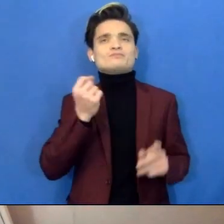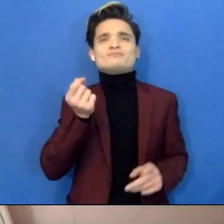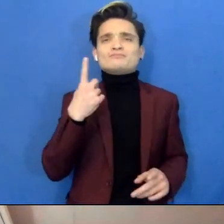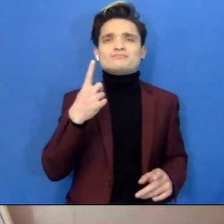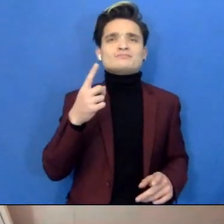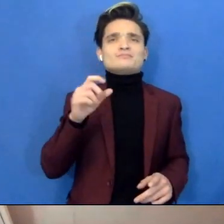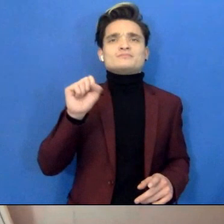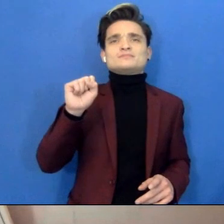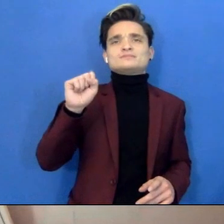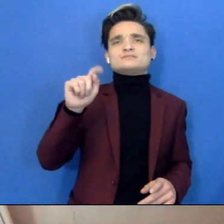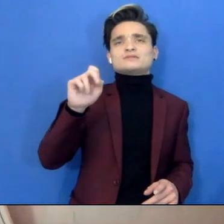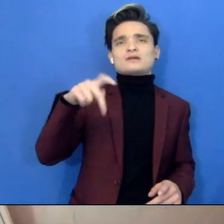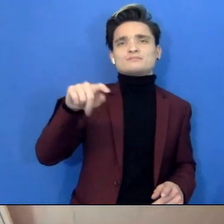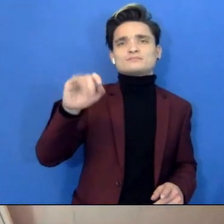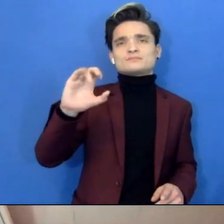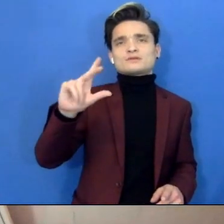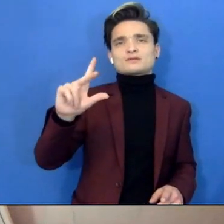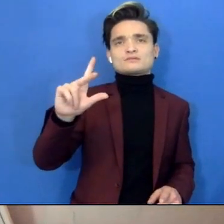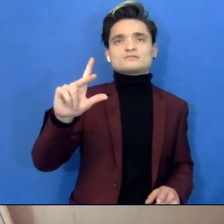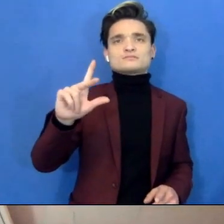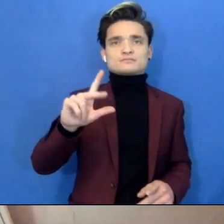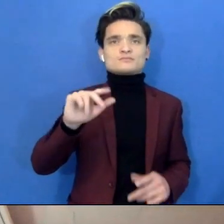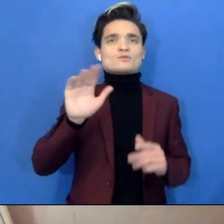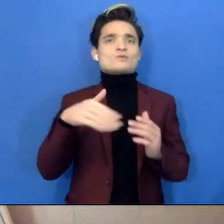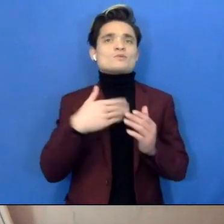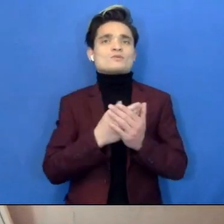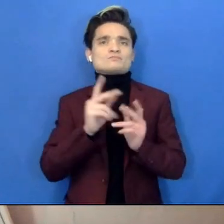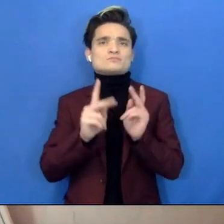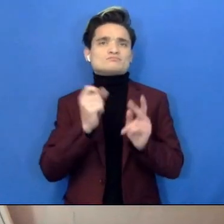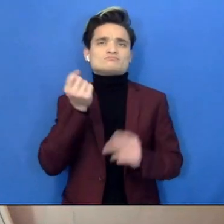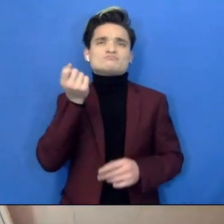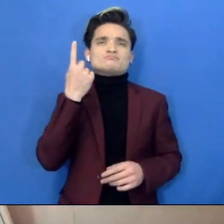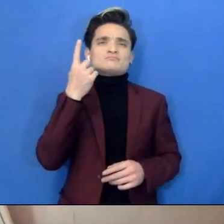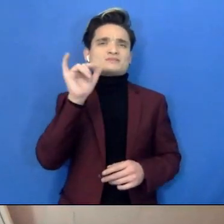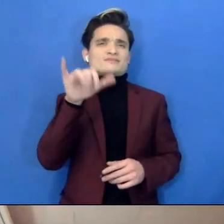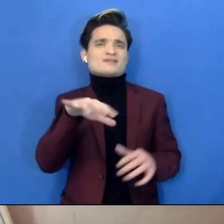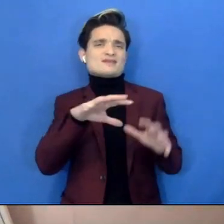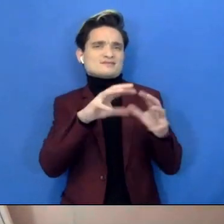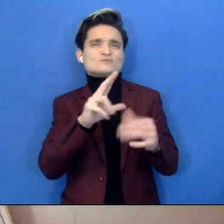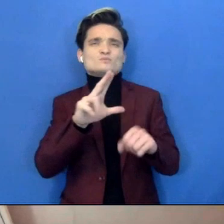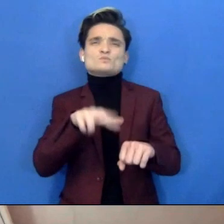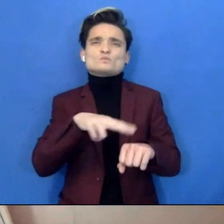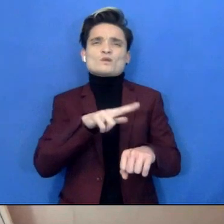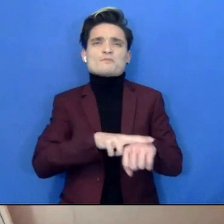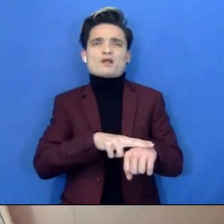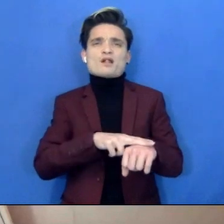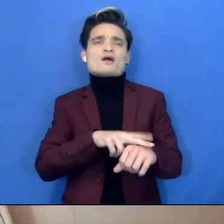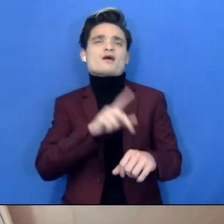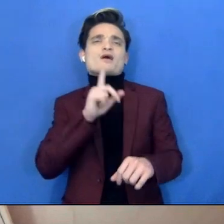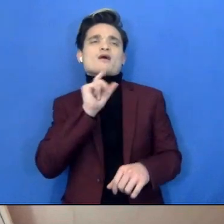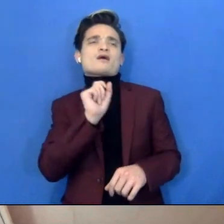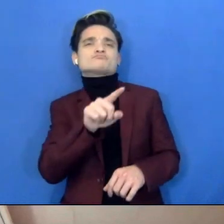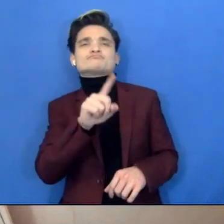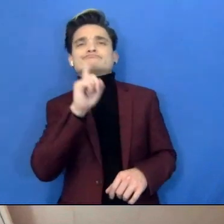comedy, everyone can read a sad body, Hmm. So yeah, That